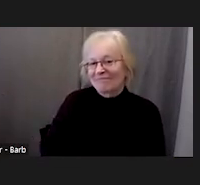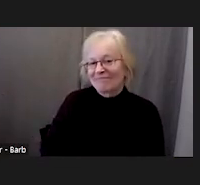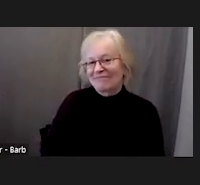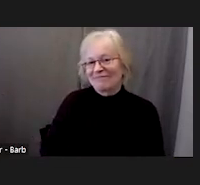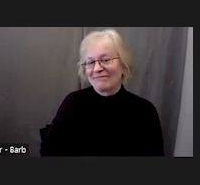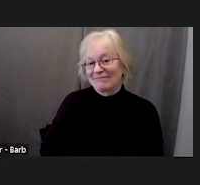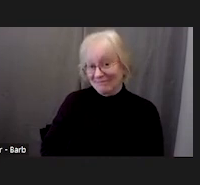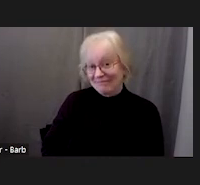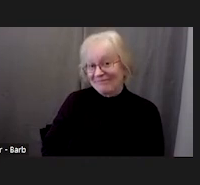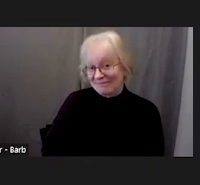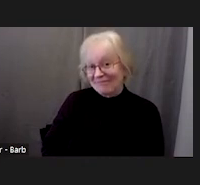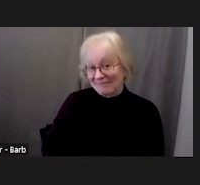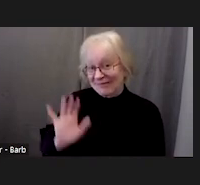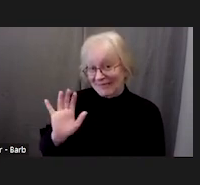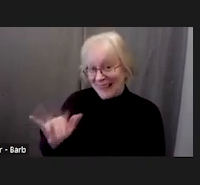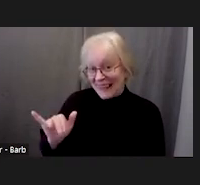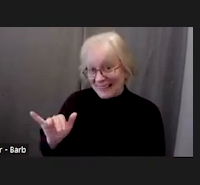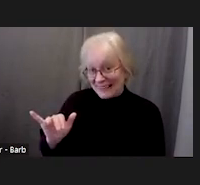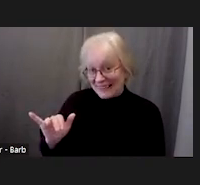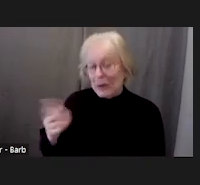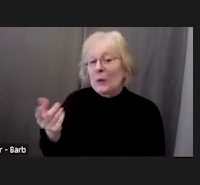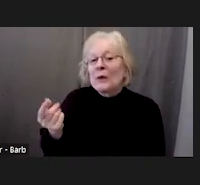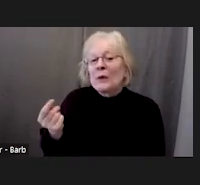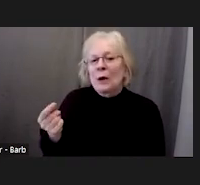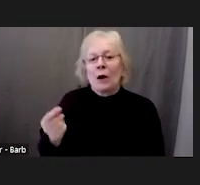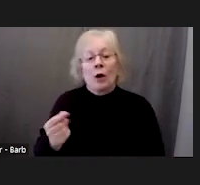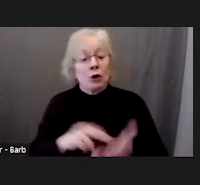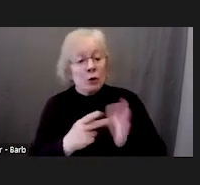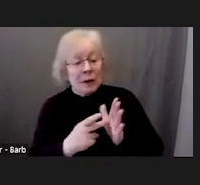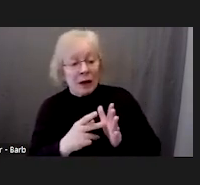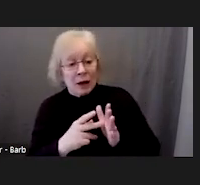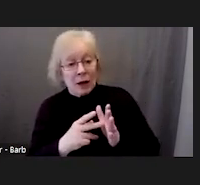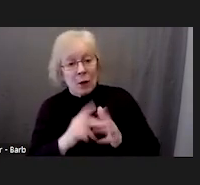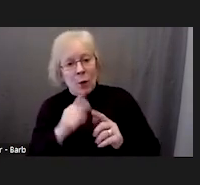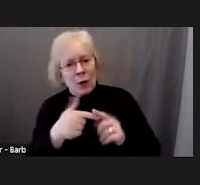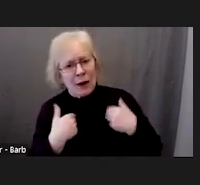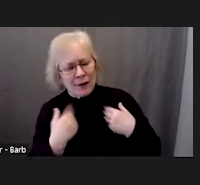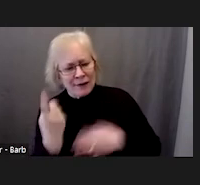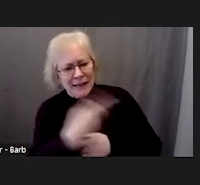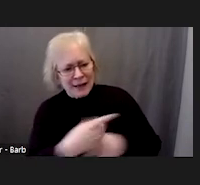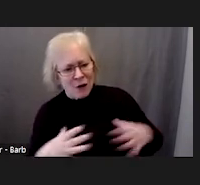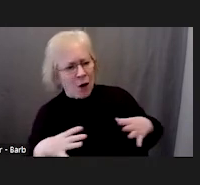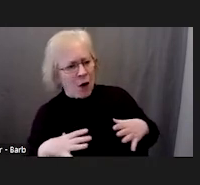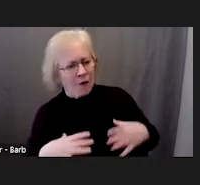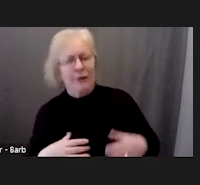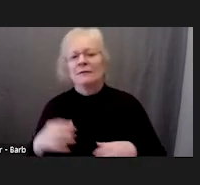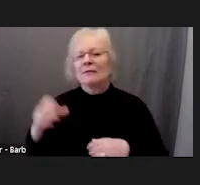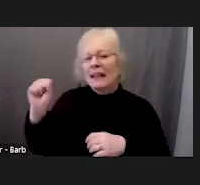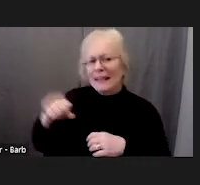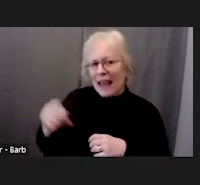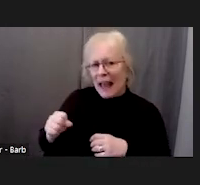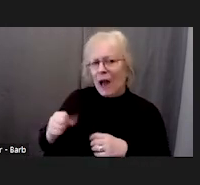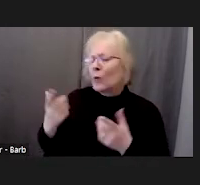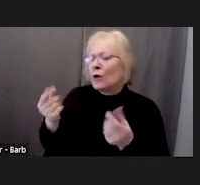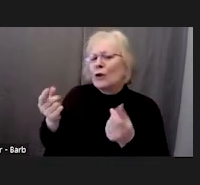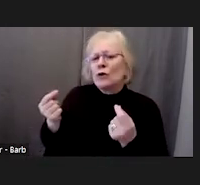For that one. So like what we do when we have days off, Sally, or what we do? What do you do when you have days off from school